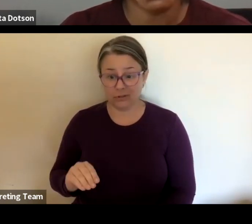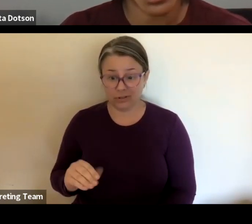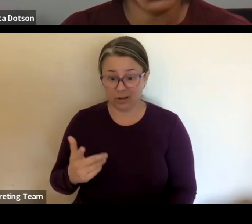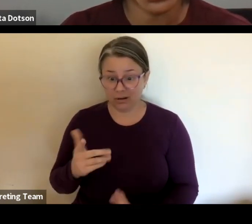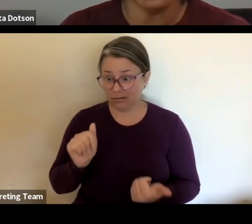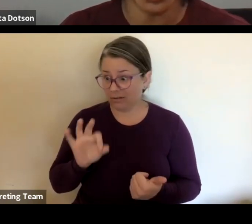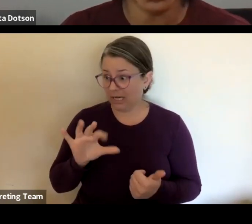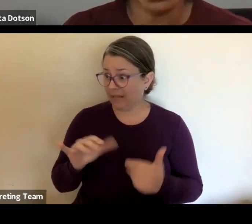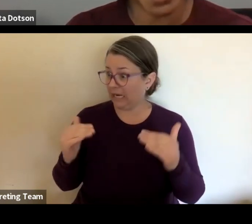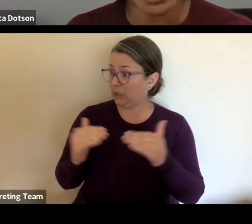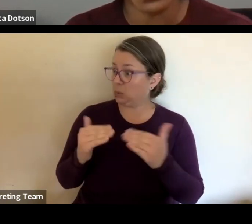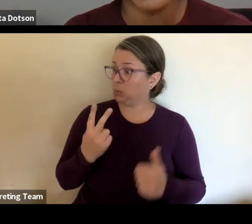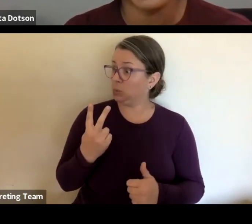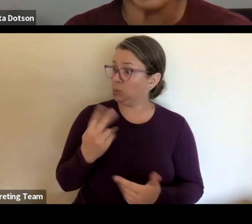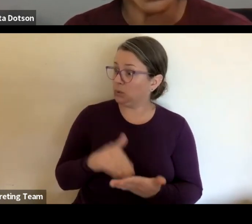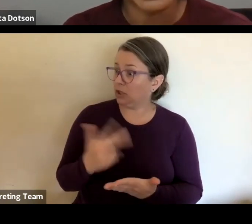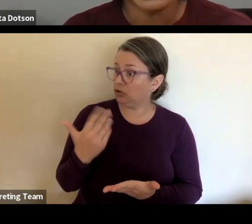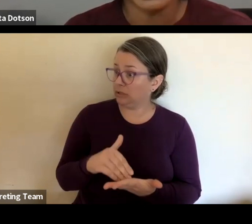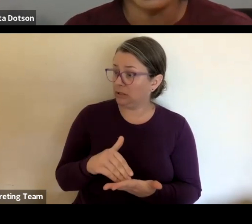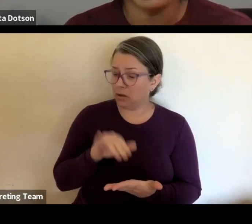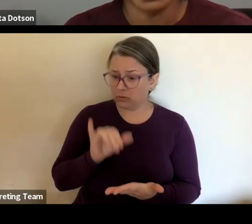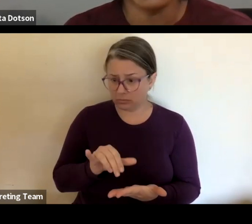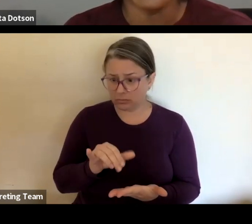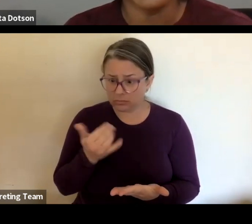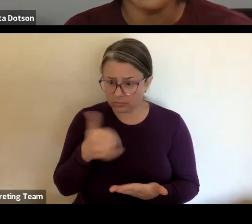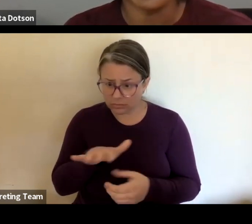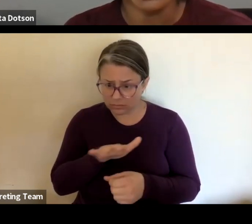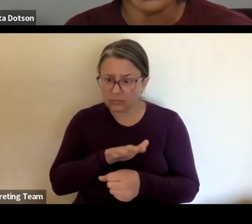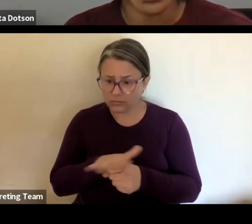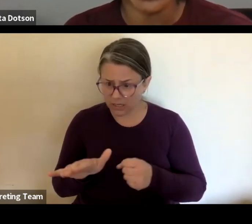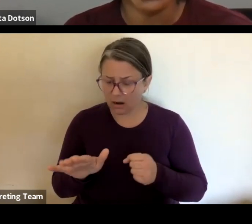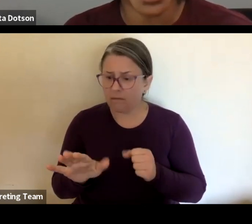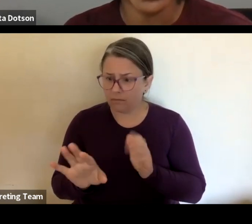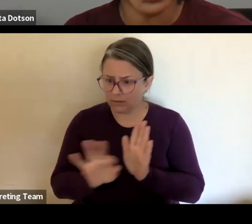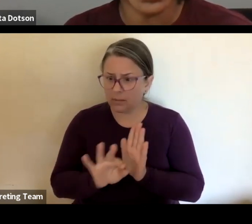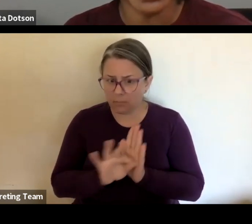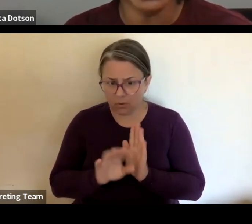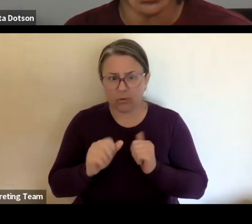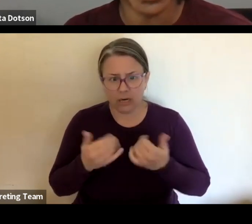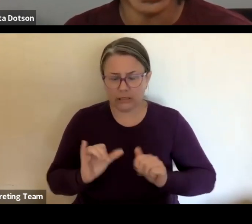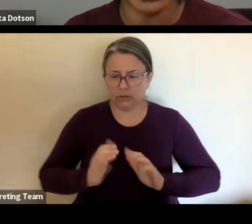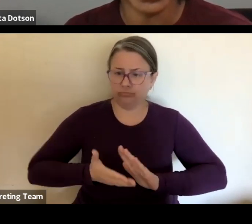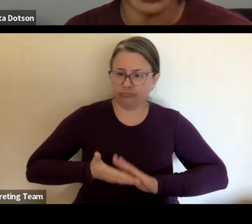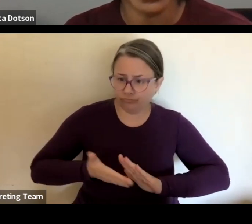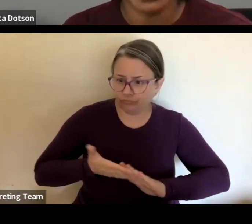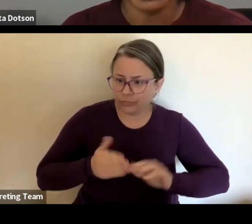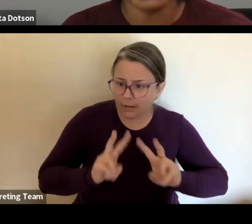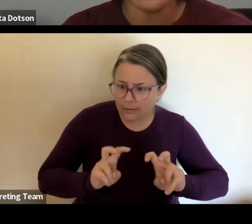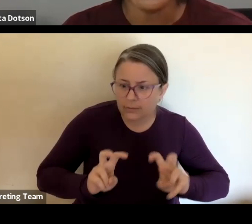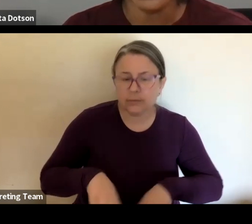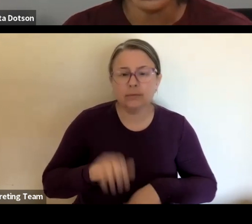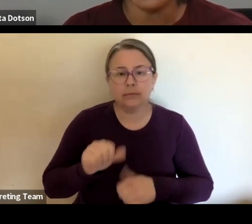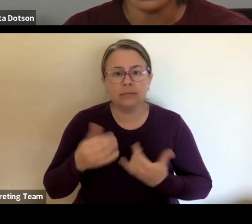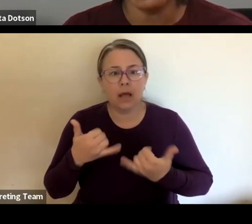ask to understand how things might be different or possibly the same in different racial groups. And so that's what we